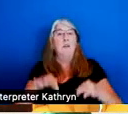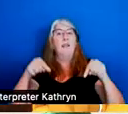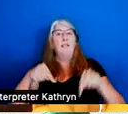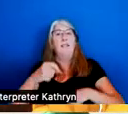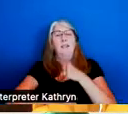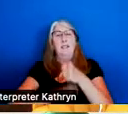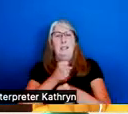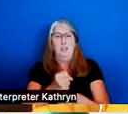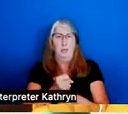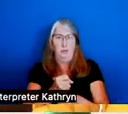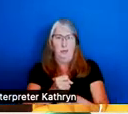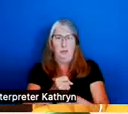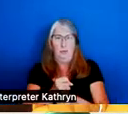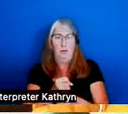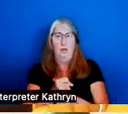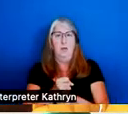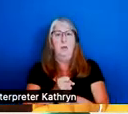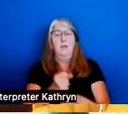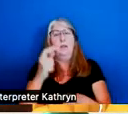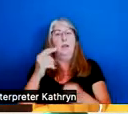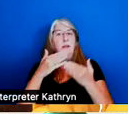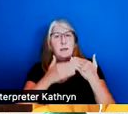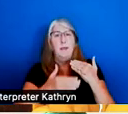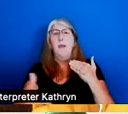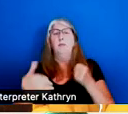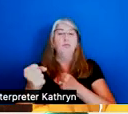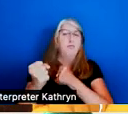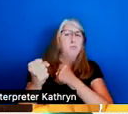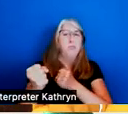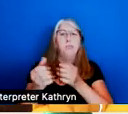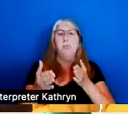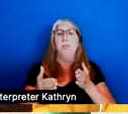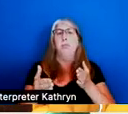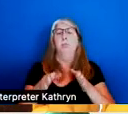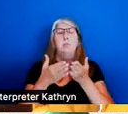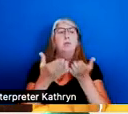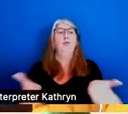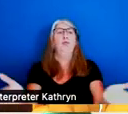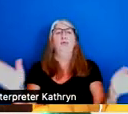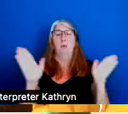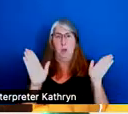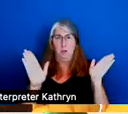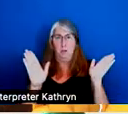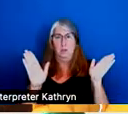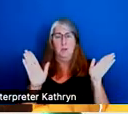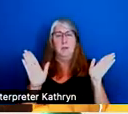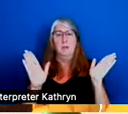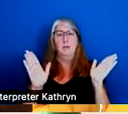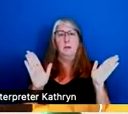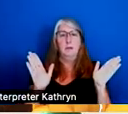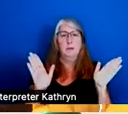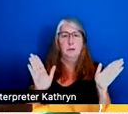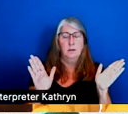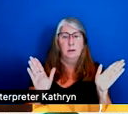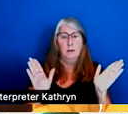year in ever more potent ways, across our vulnerable